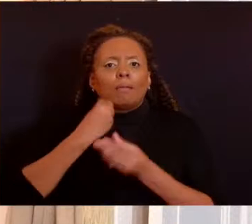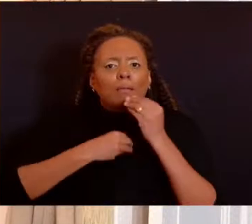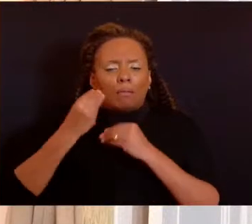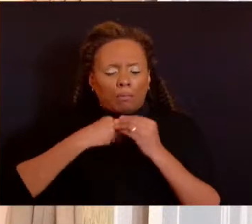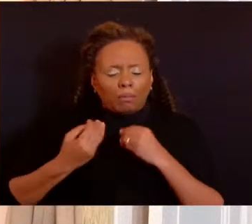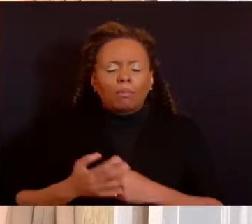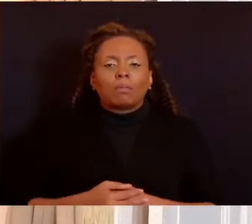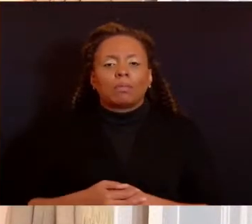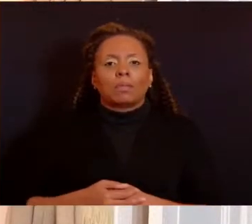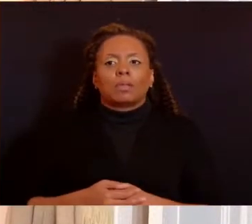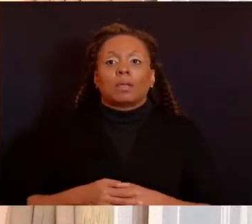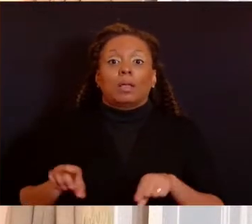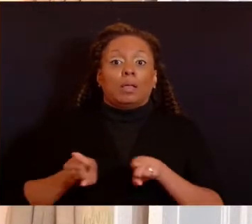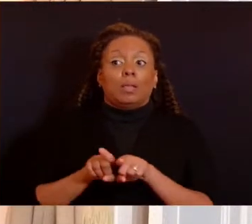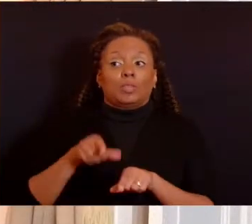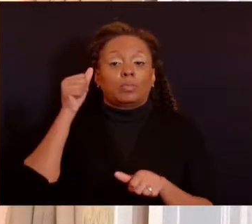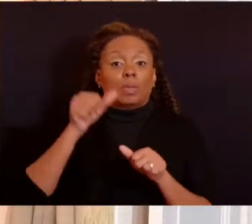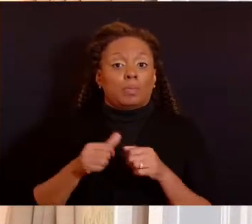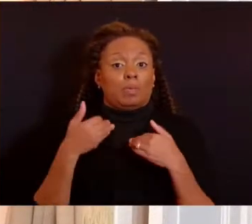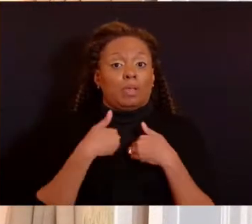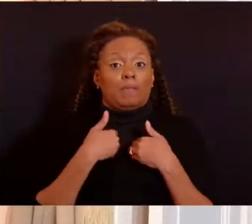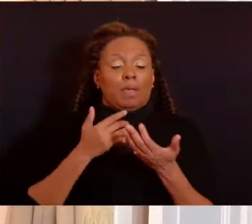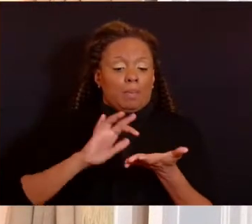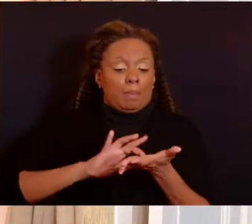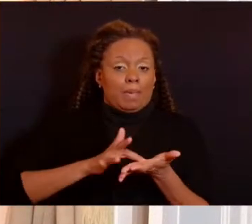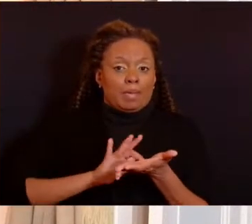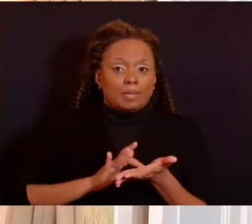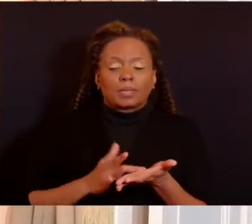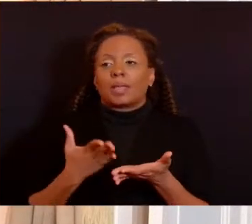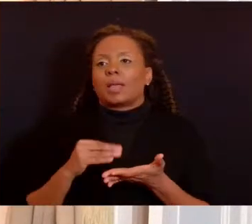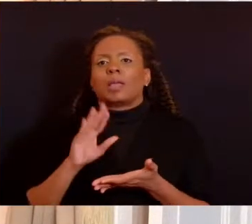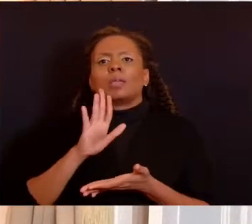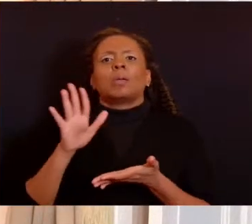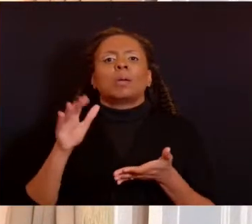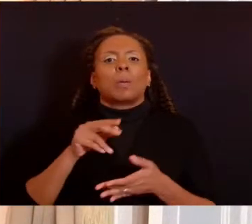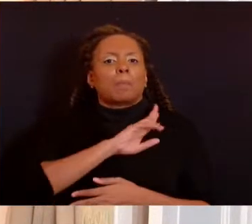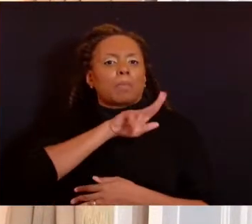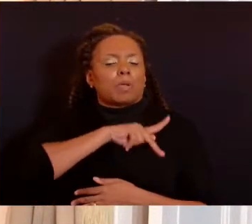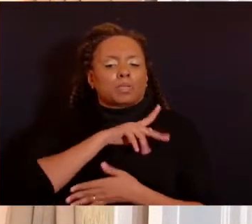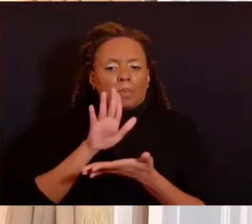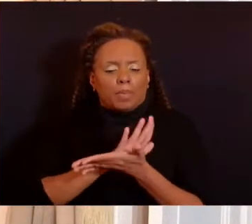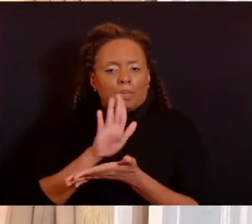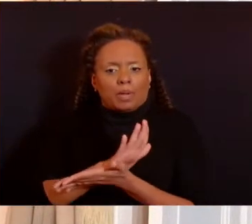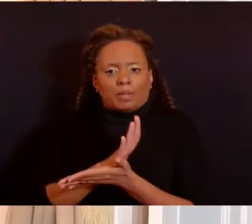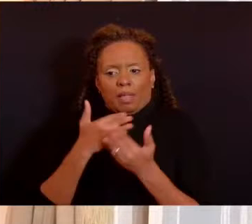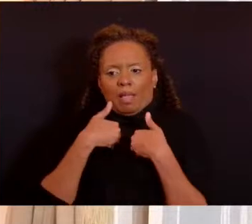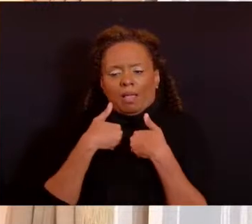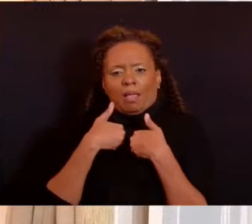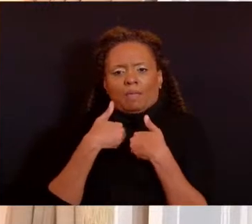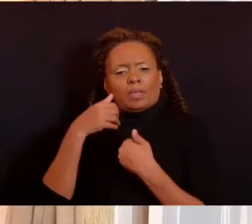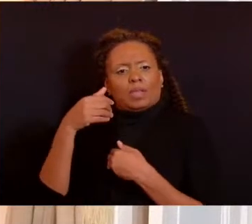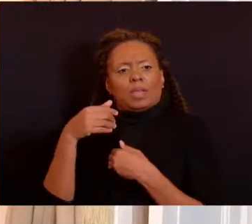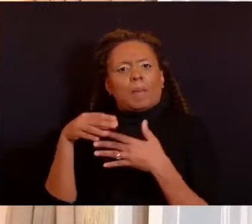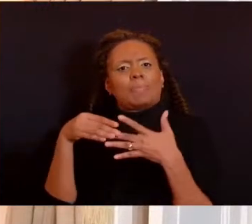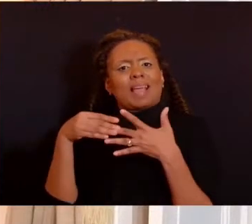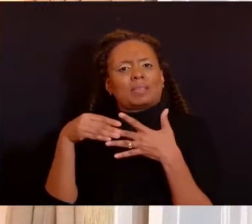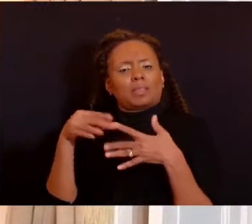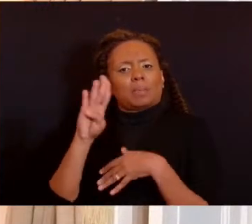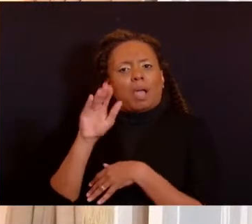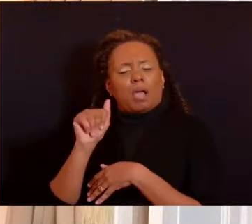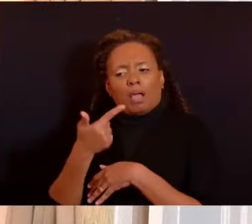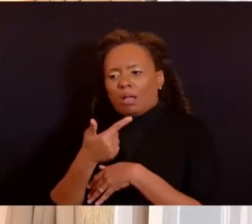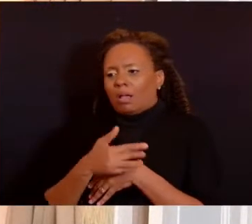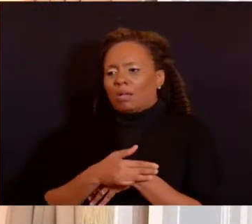people that things like medication and personal documents, put them in a plastic bag from now, so that if the